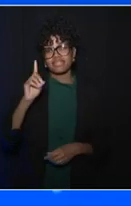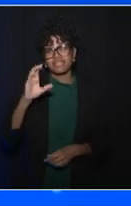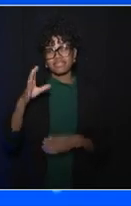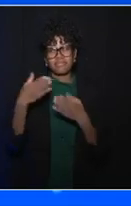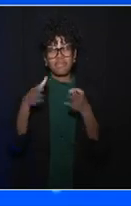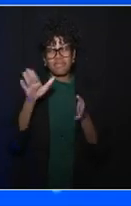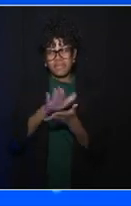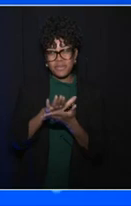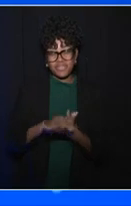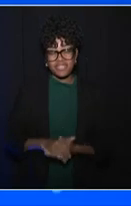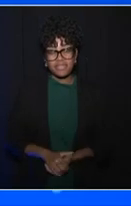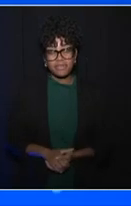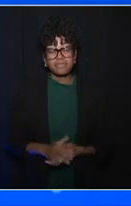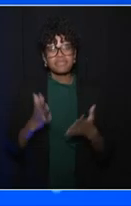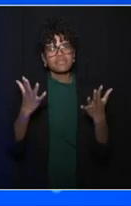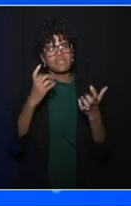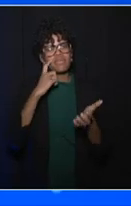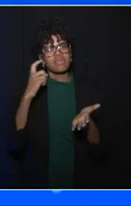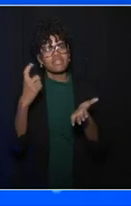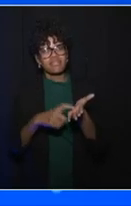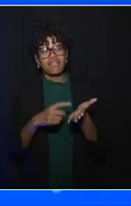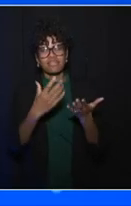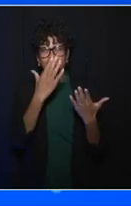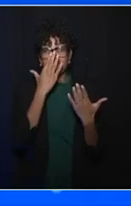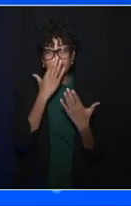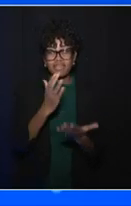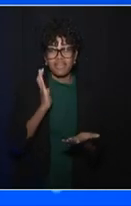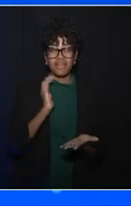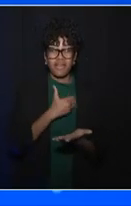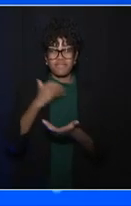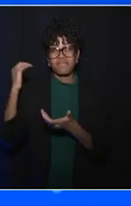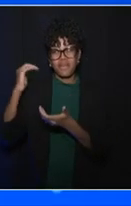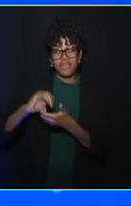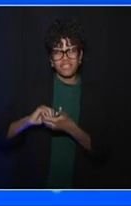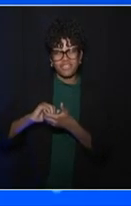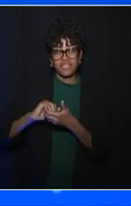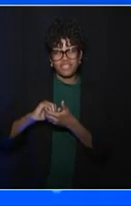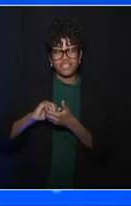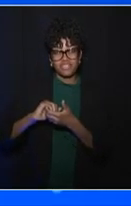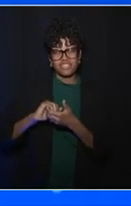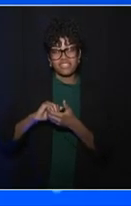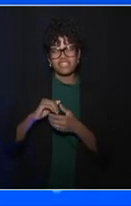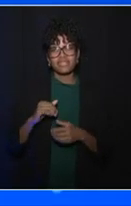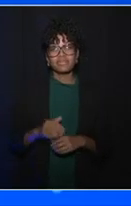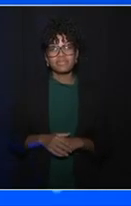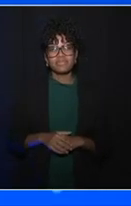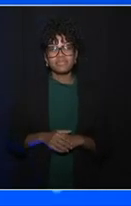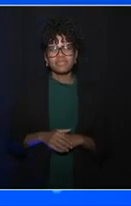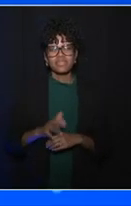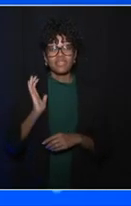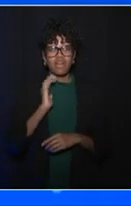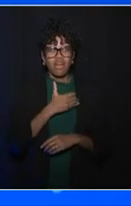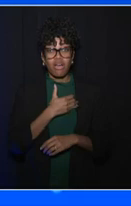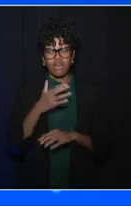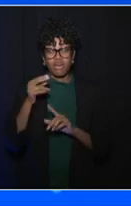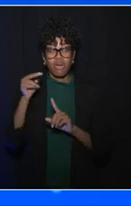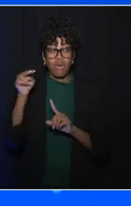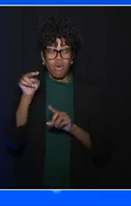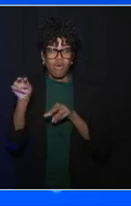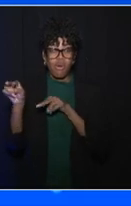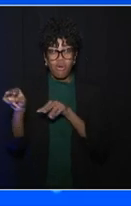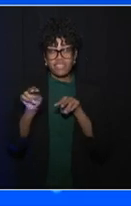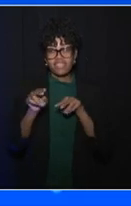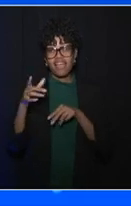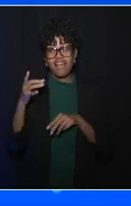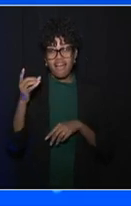Schools. I want to acknowledge and thank our partners in oversight of the District